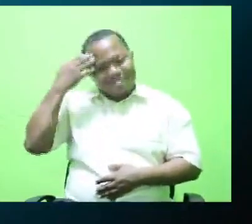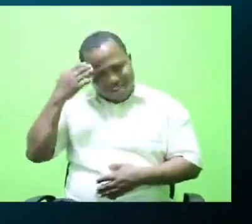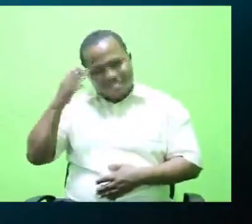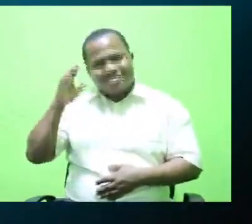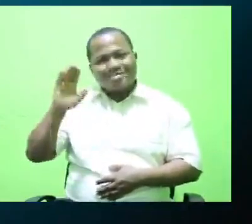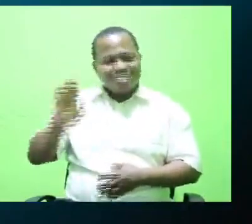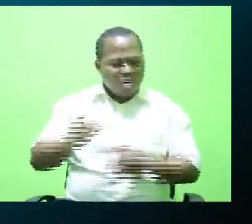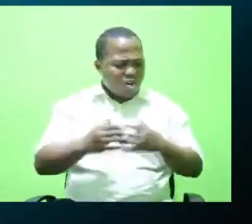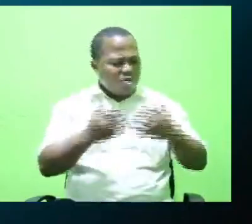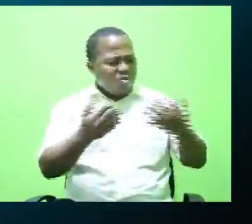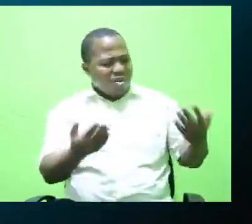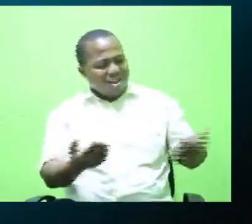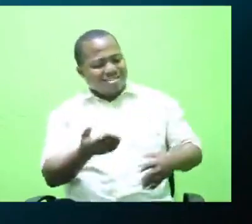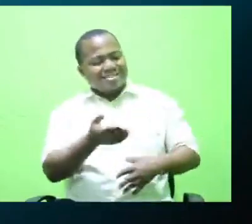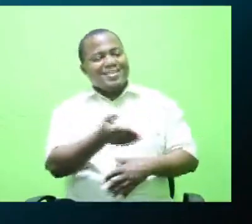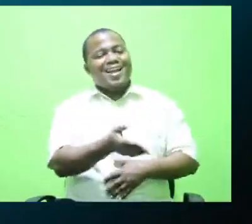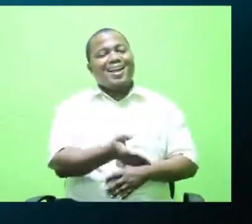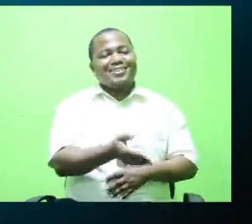I want to know.